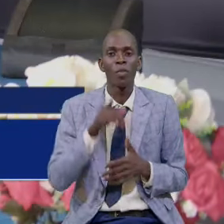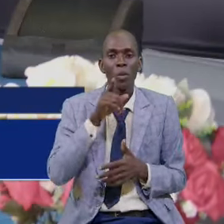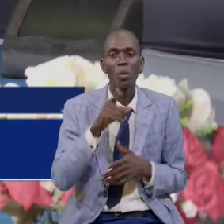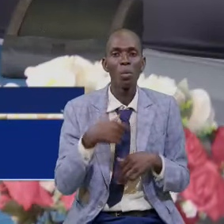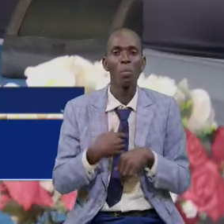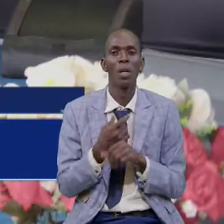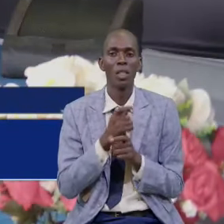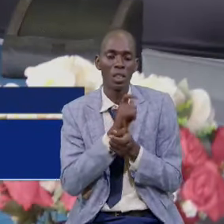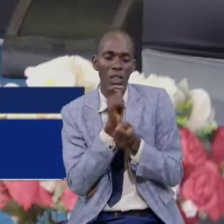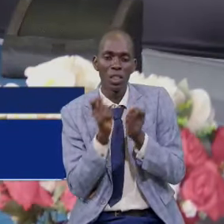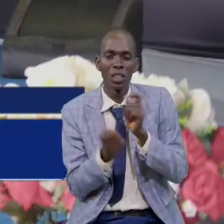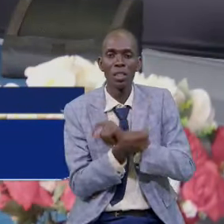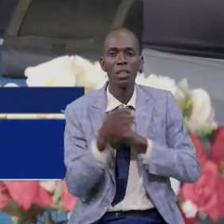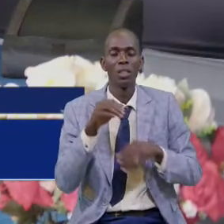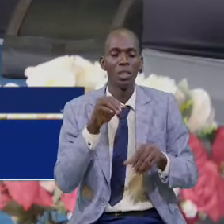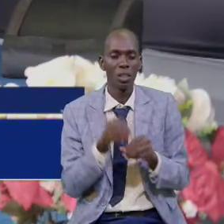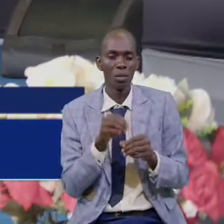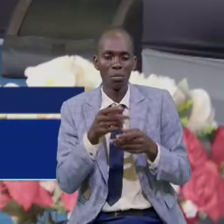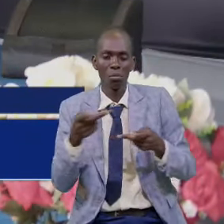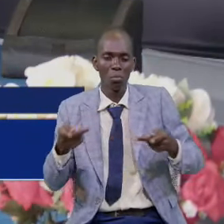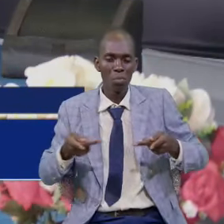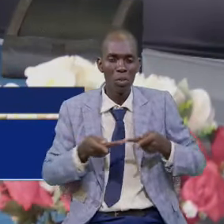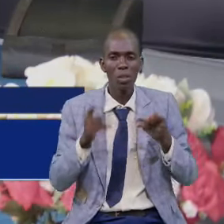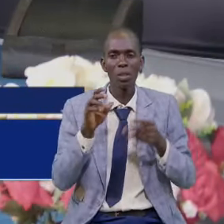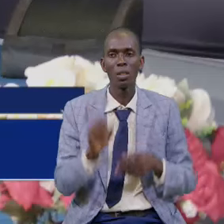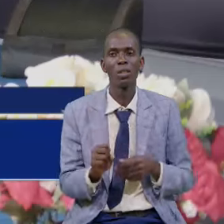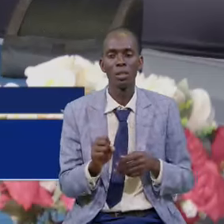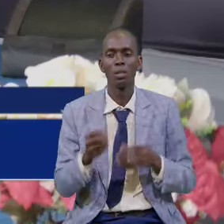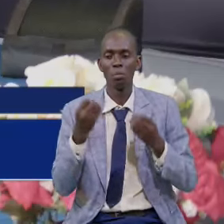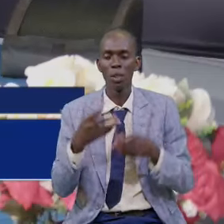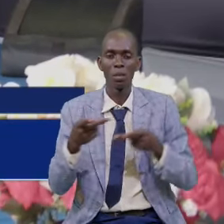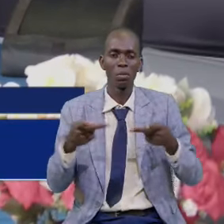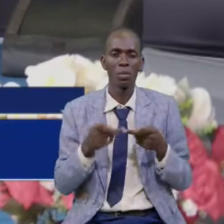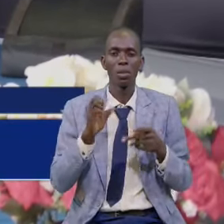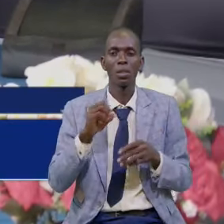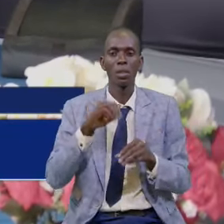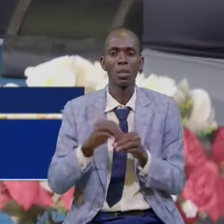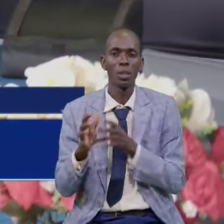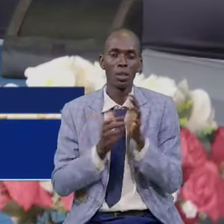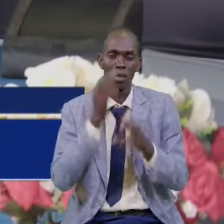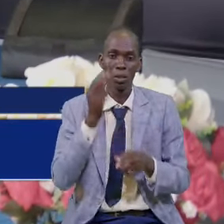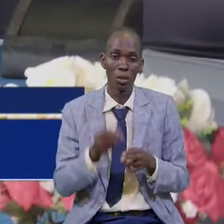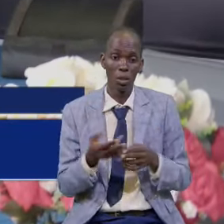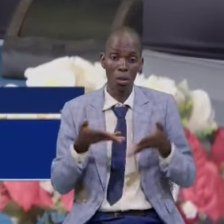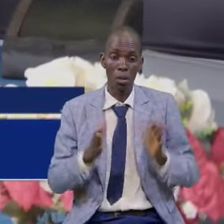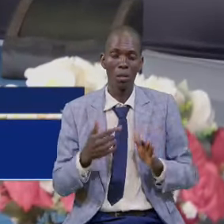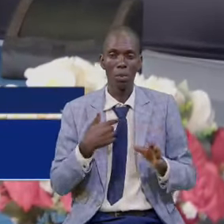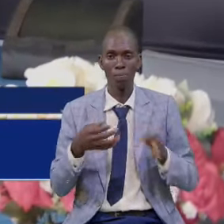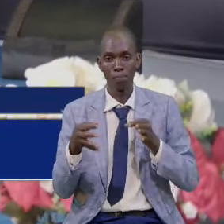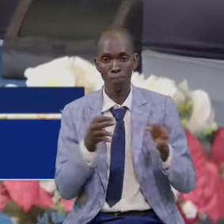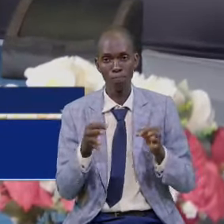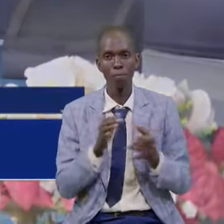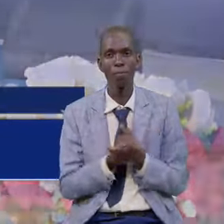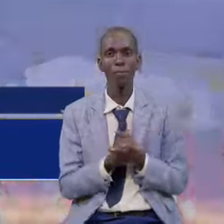in areas in Jesus' name. Let me illustrate. In